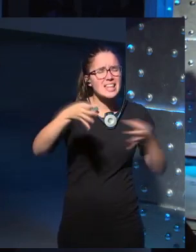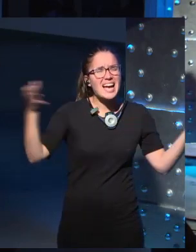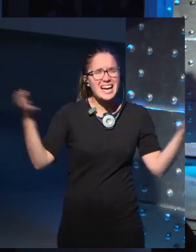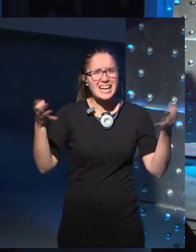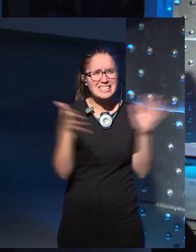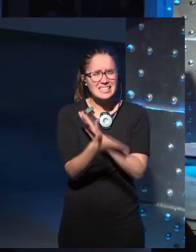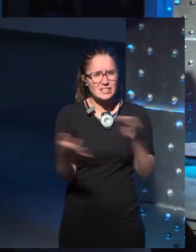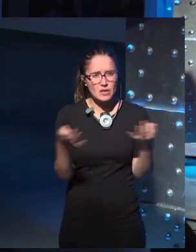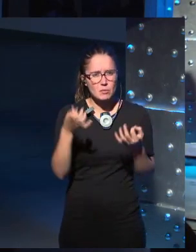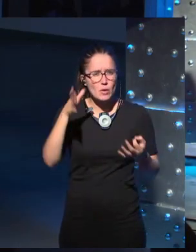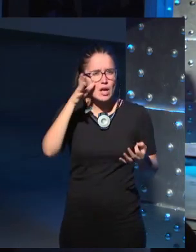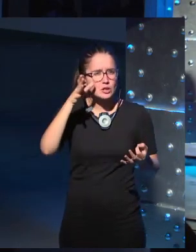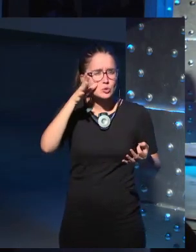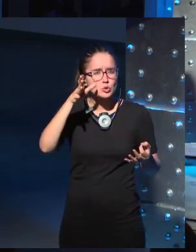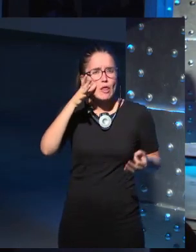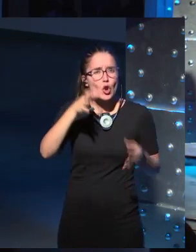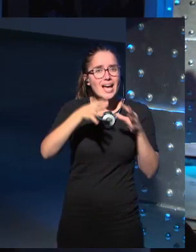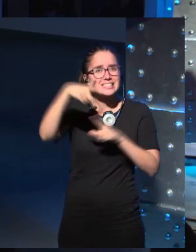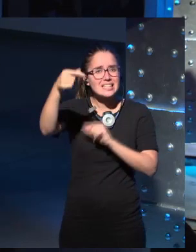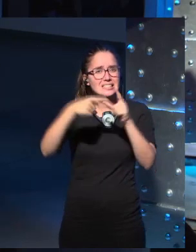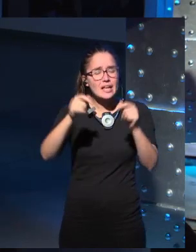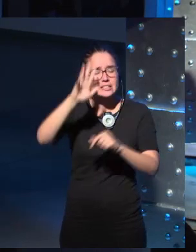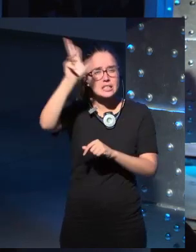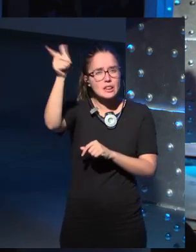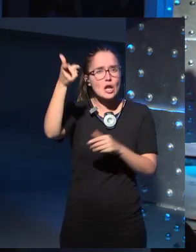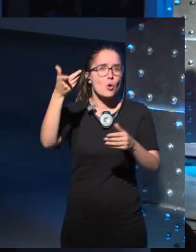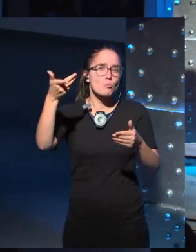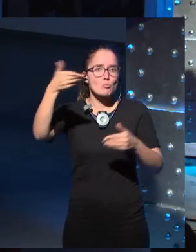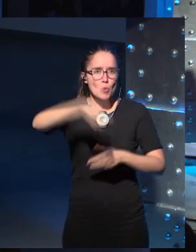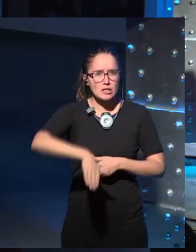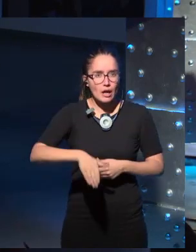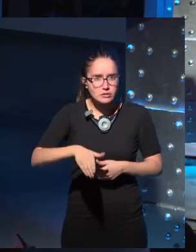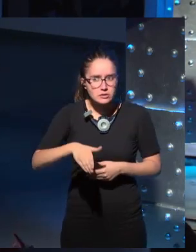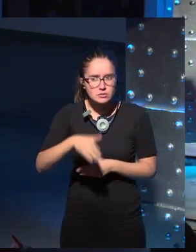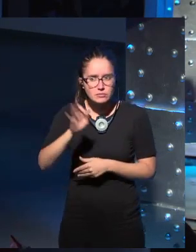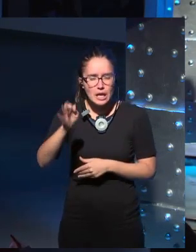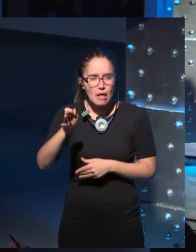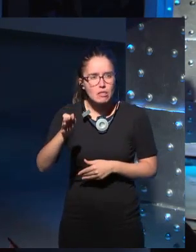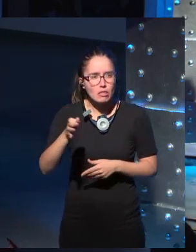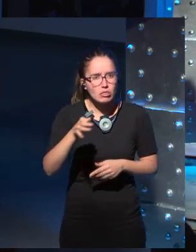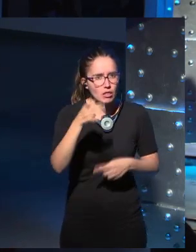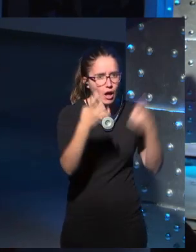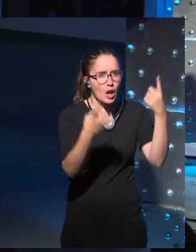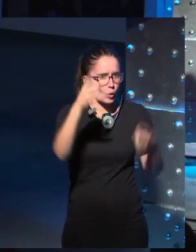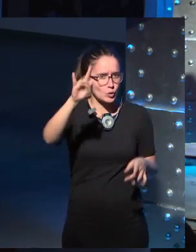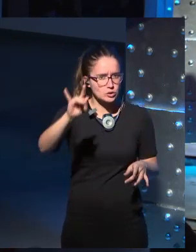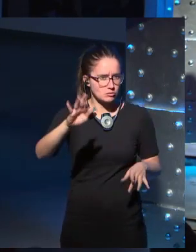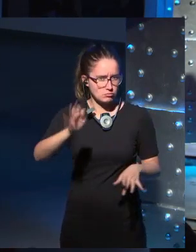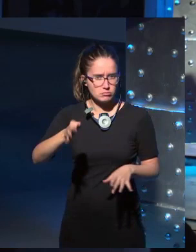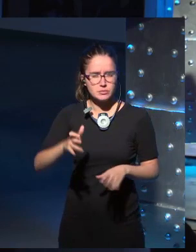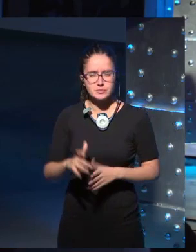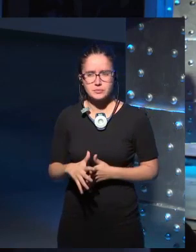that we see in the sky are dead. Who has heard something like that before? A few people, yeah.